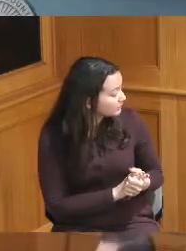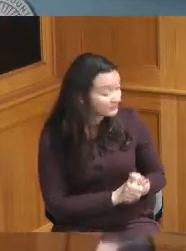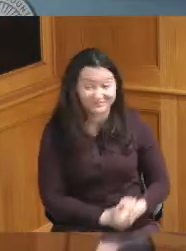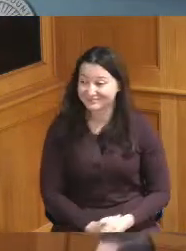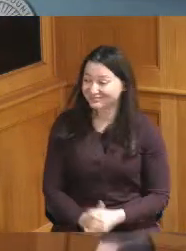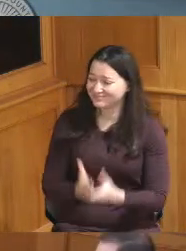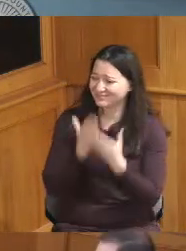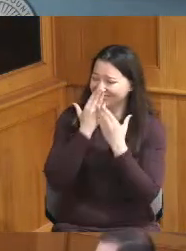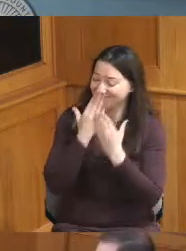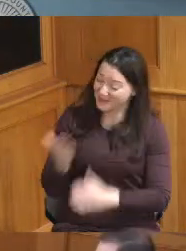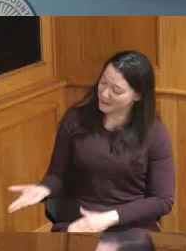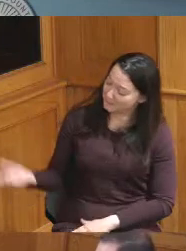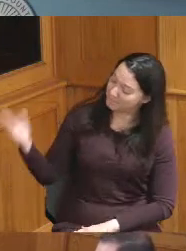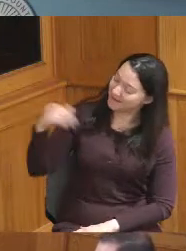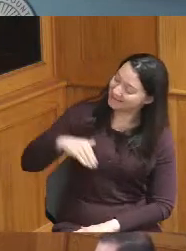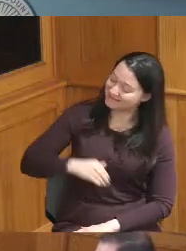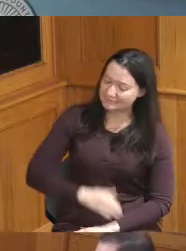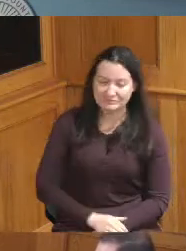Thank you. Step right up.